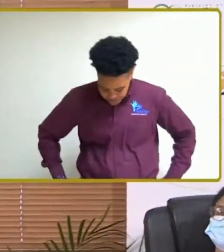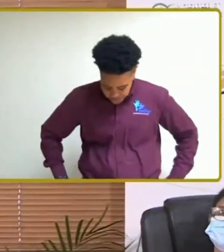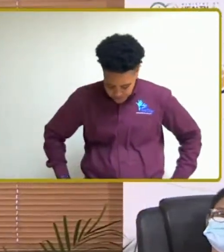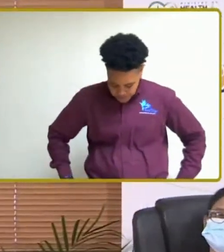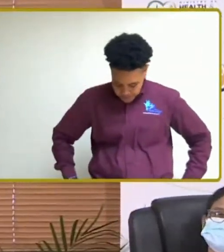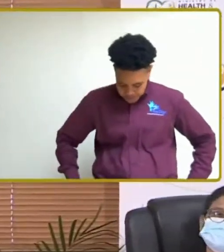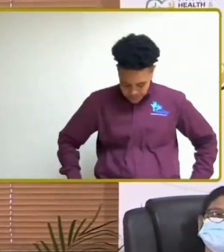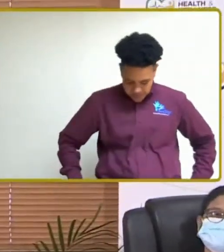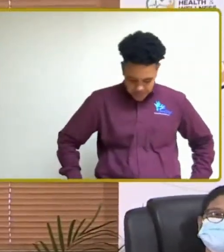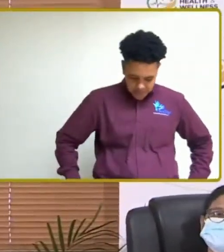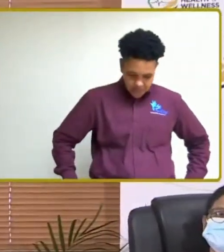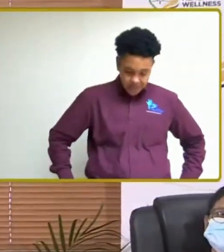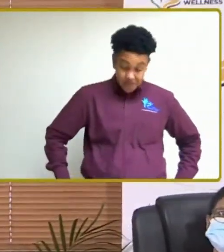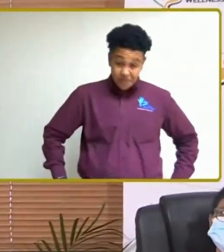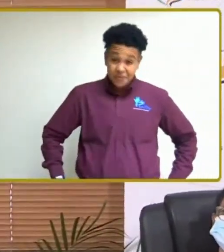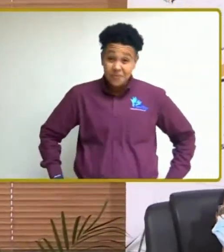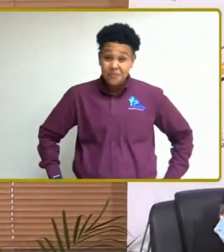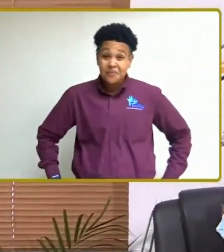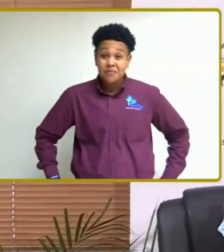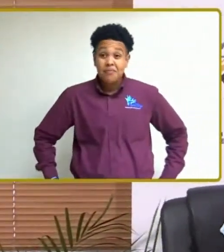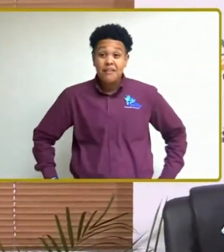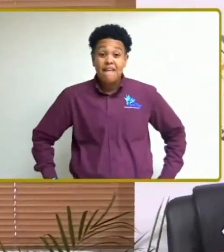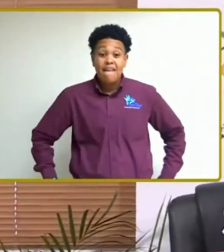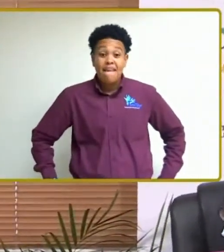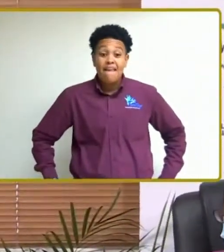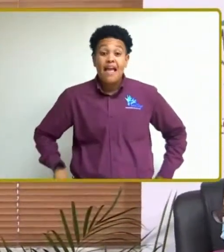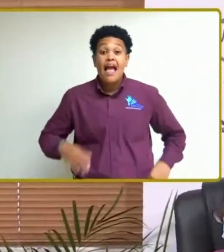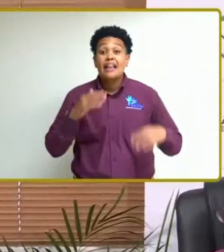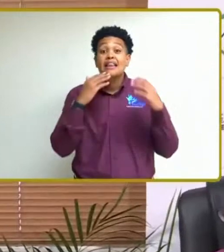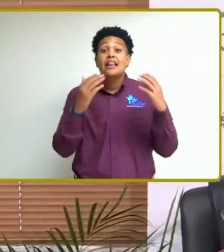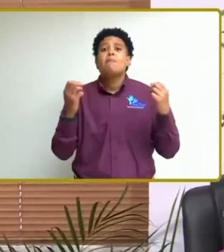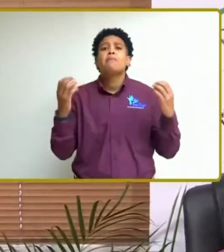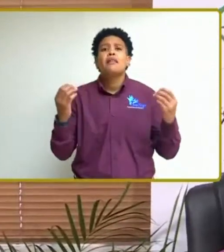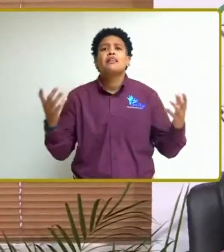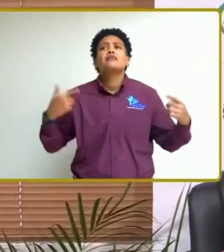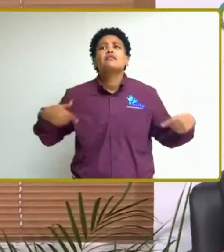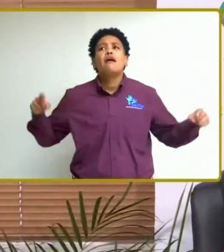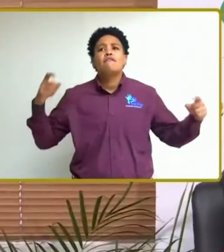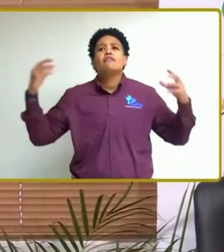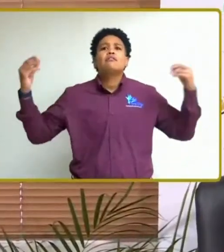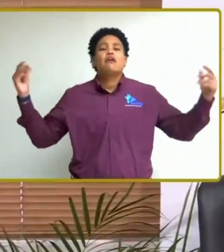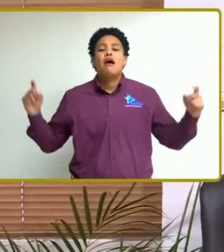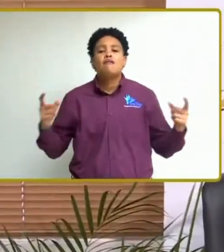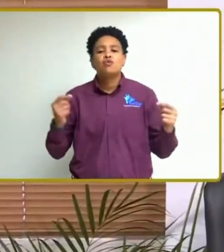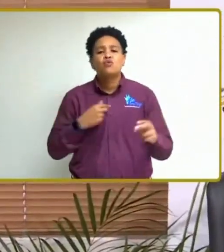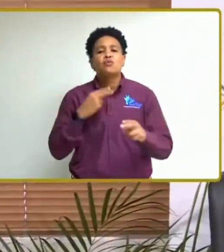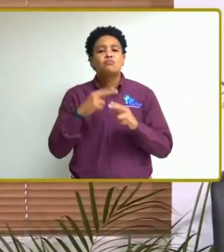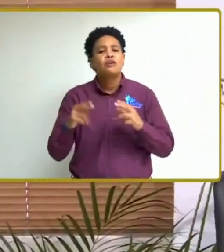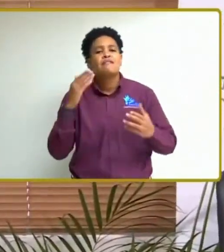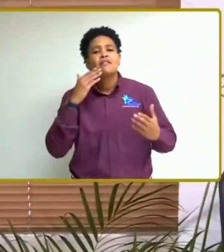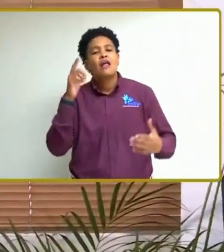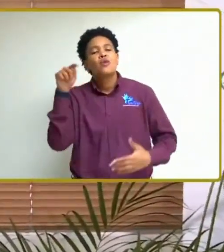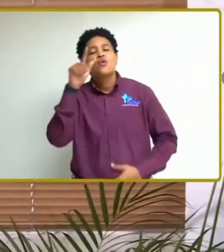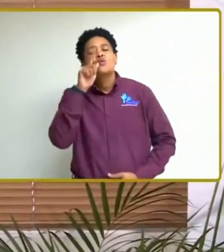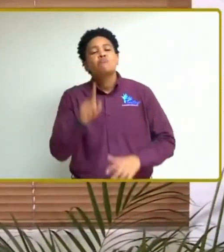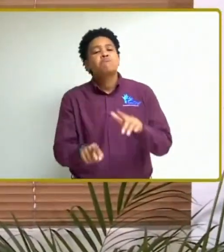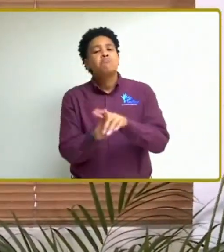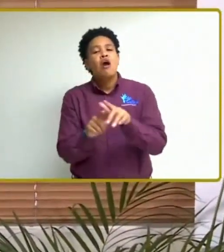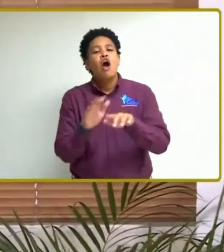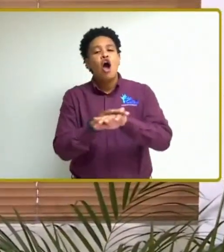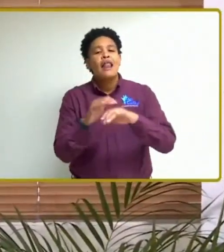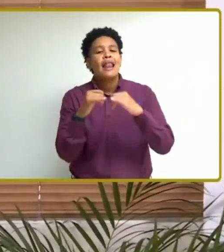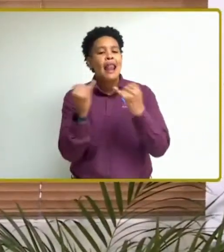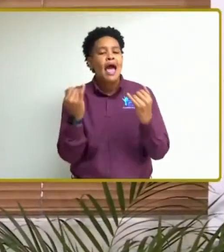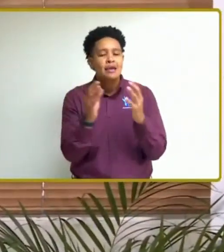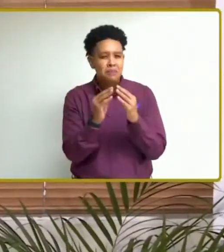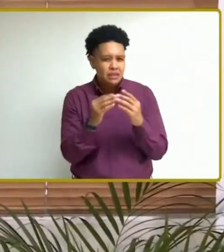I think we all have meetings that we have to move on to, so I want to just be brief to thank those who came online.